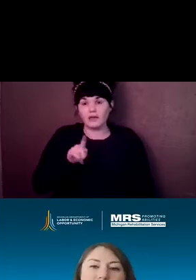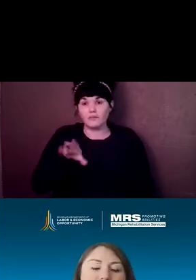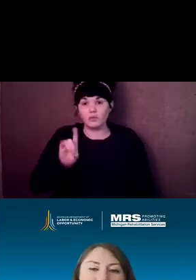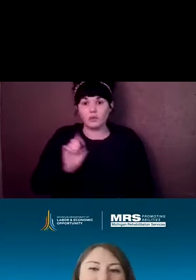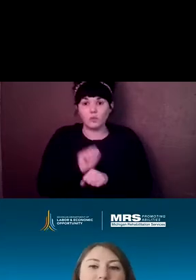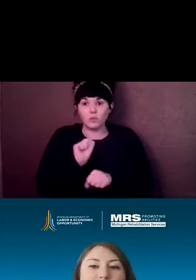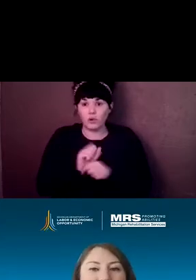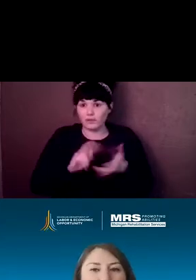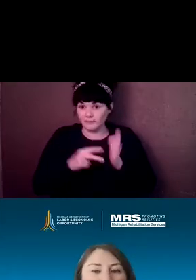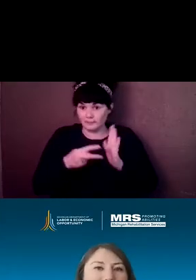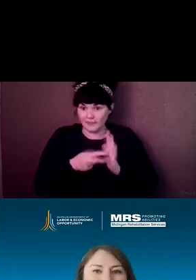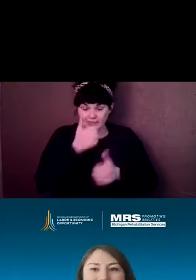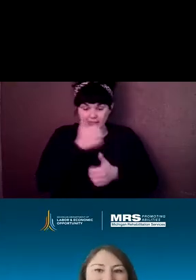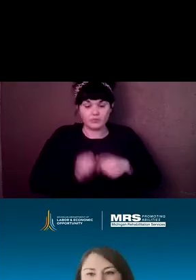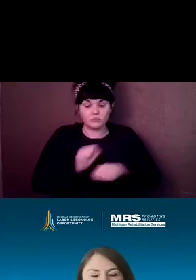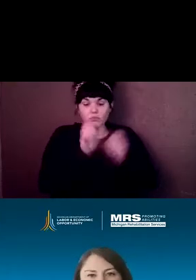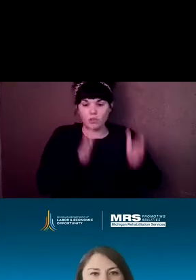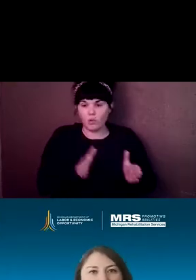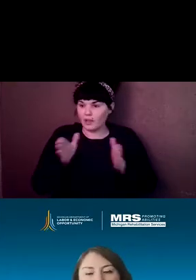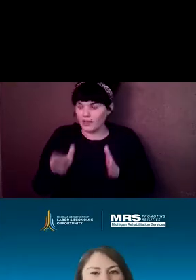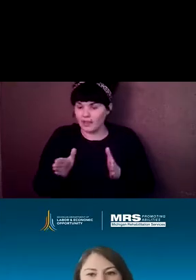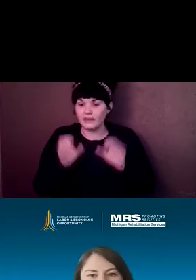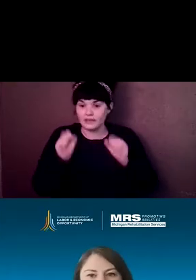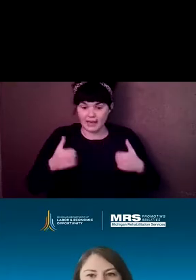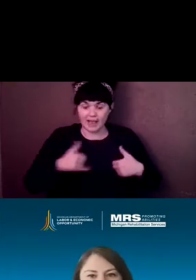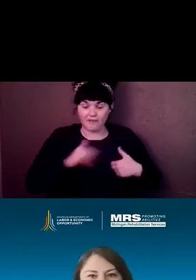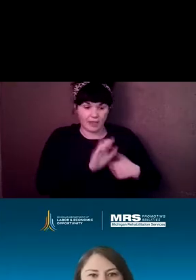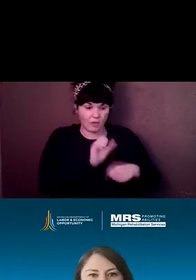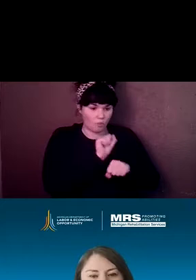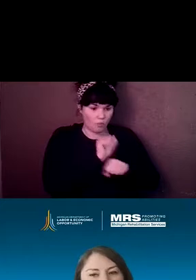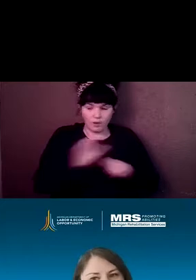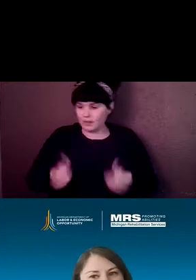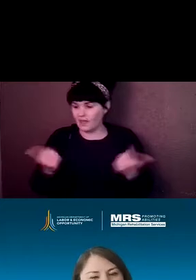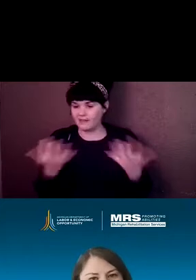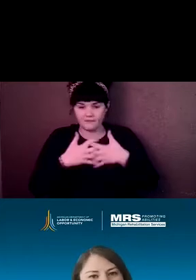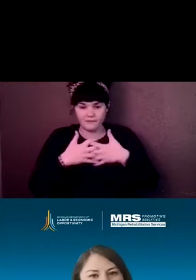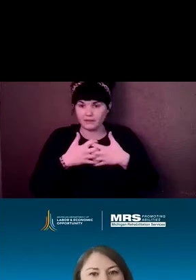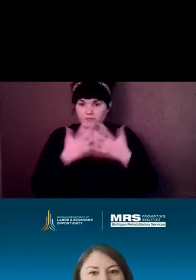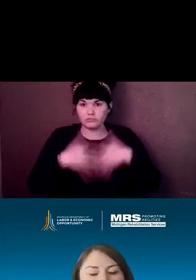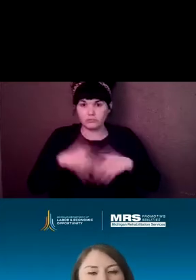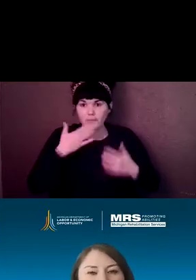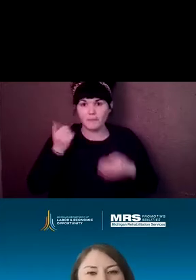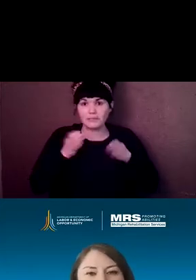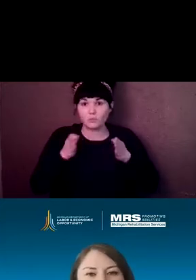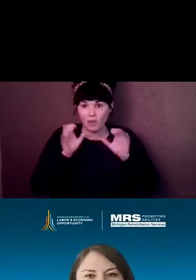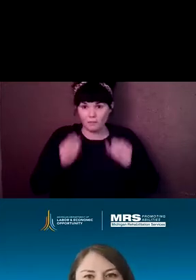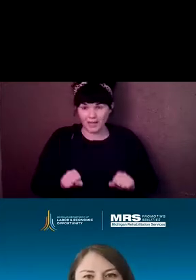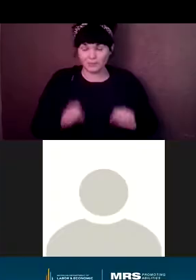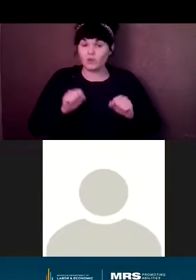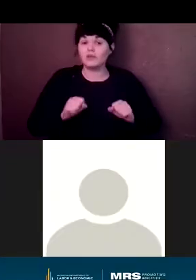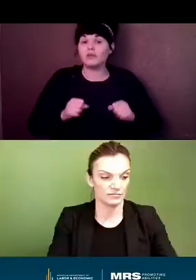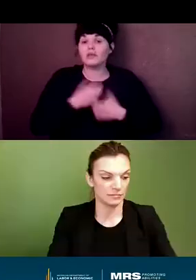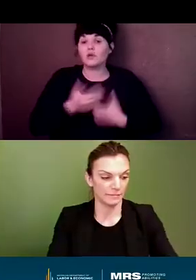employee to fit their work and life together in the best way possible, which can reduce stress and prevent